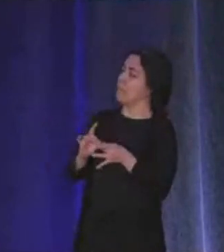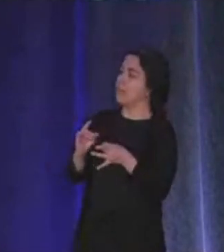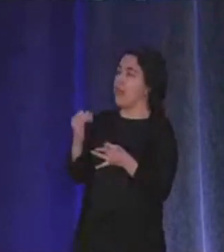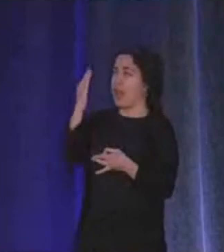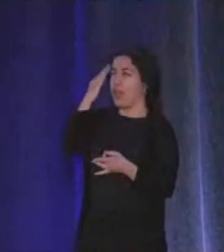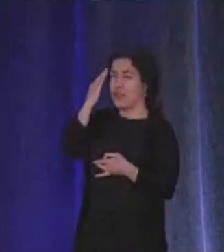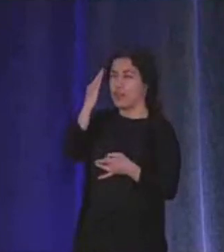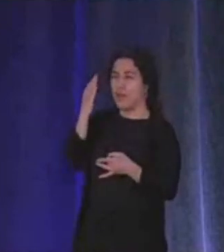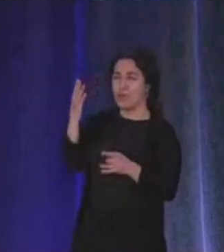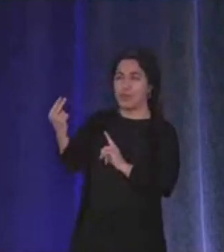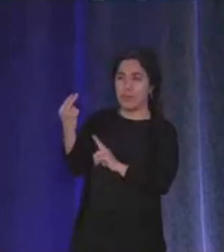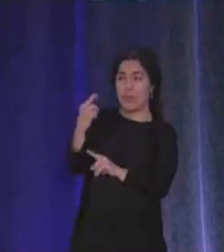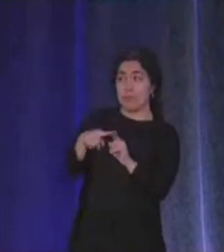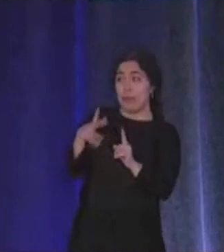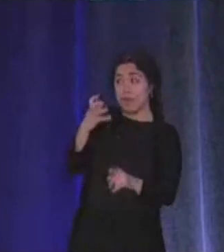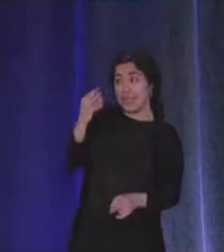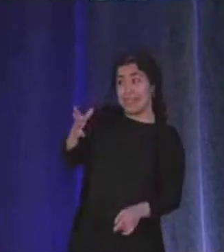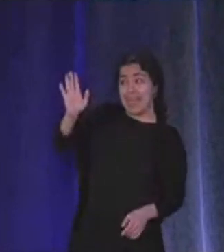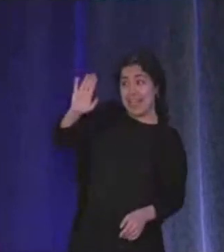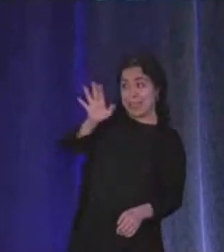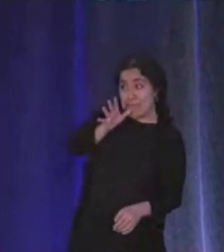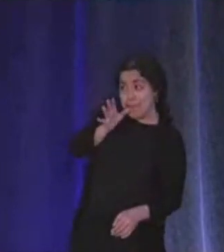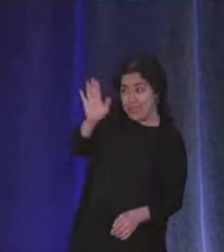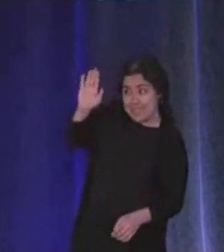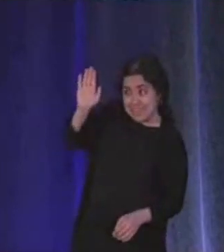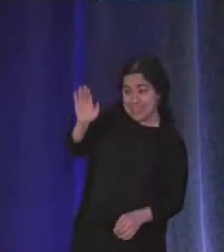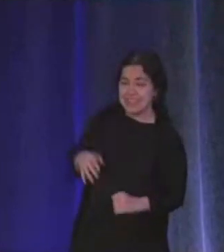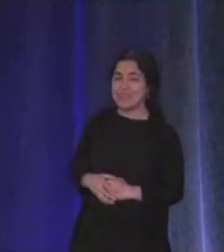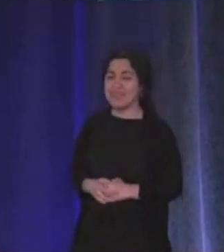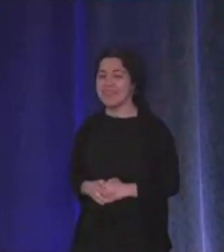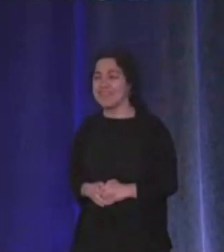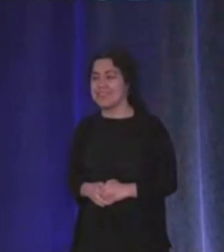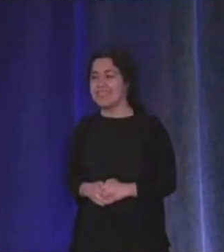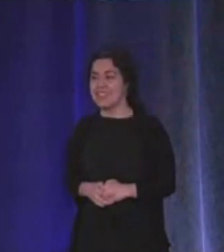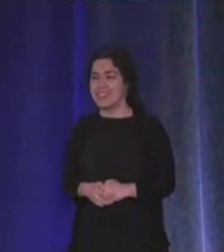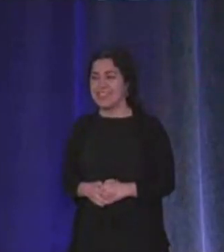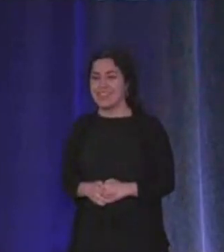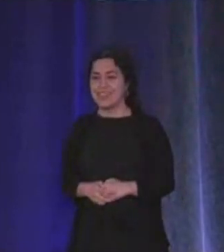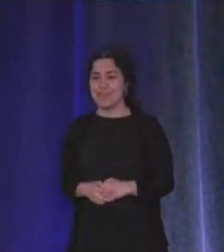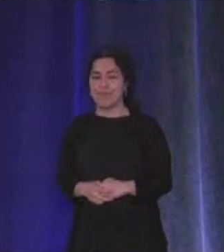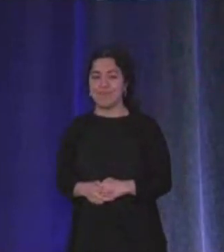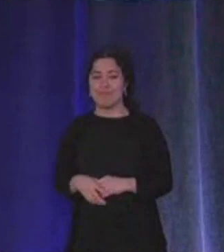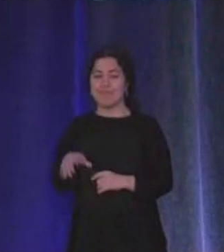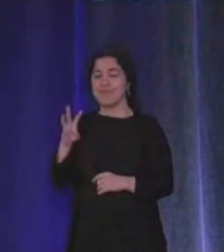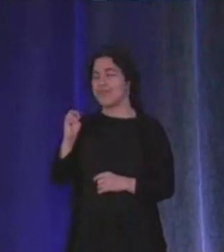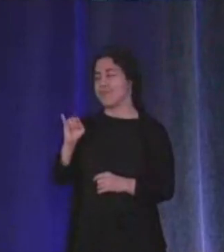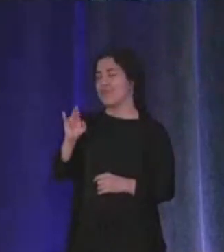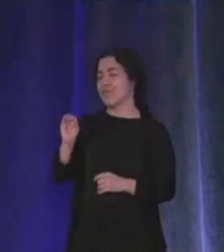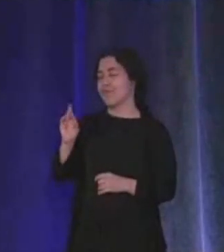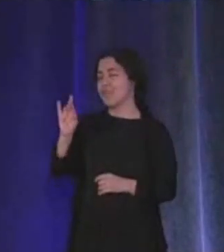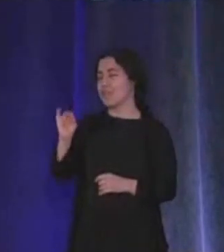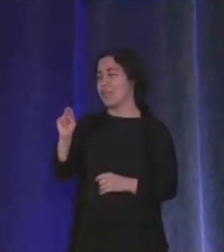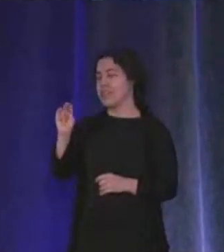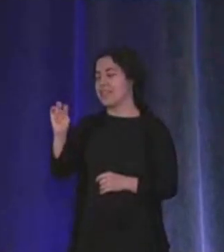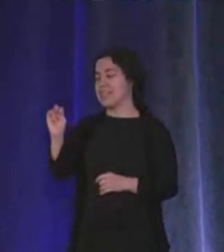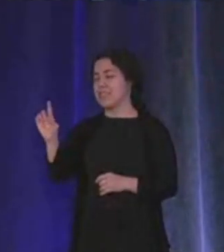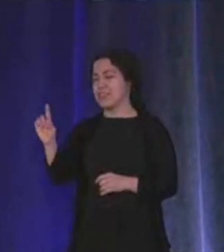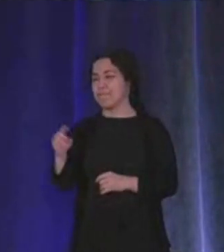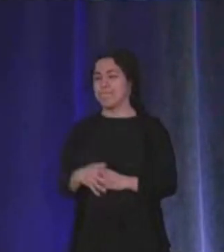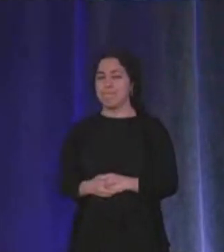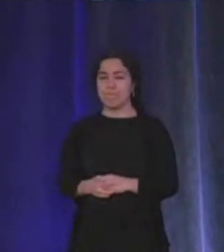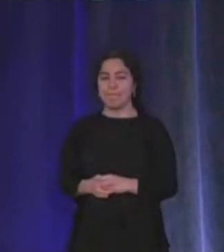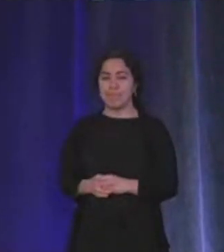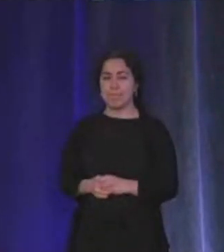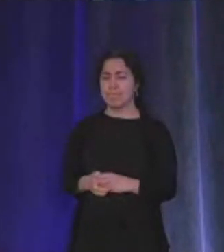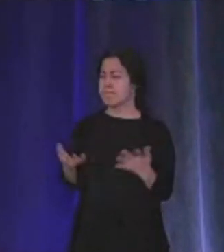watching, I just want to say, hey, mom. All right. So, micro frontends. So what